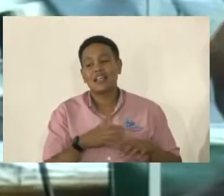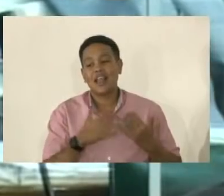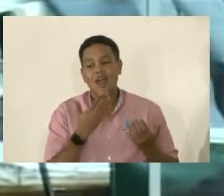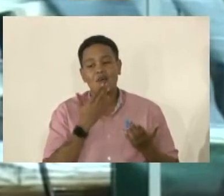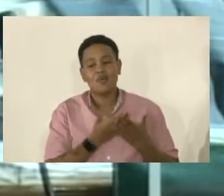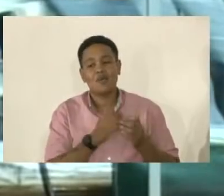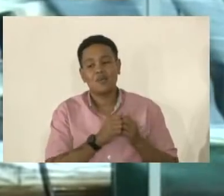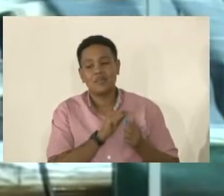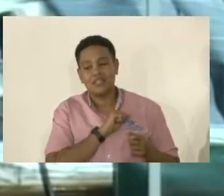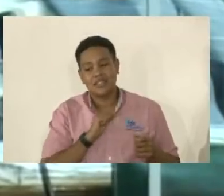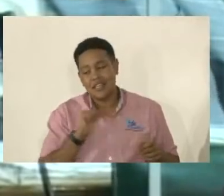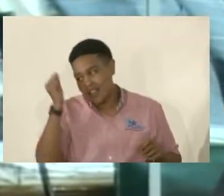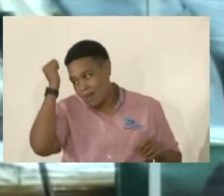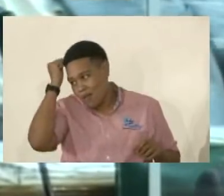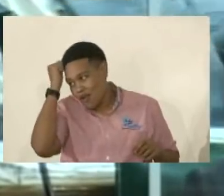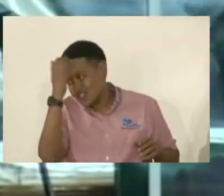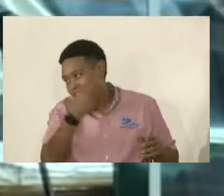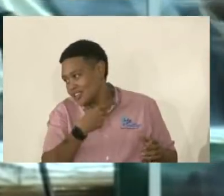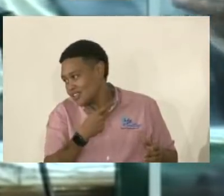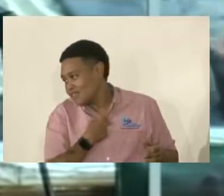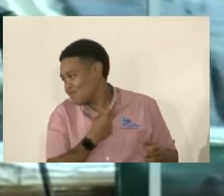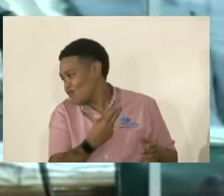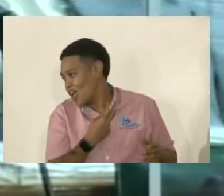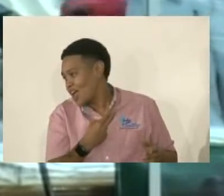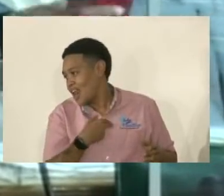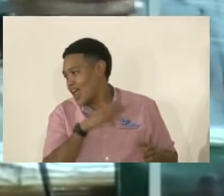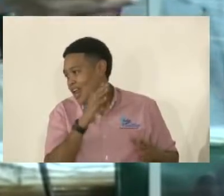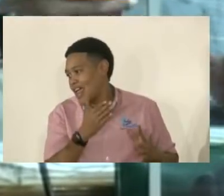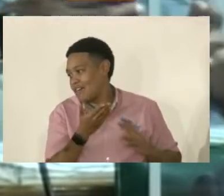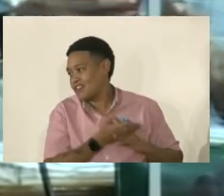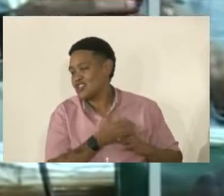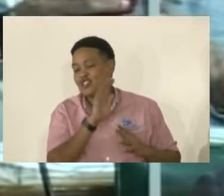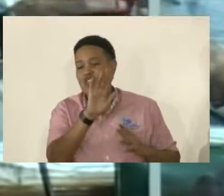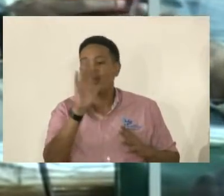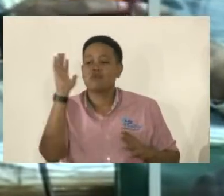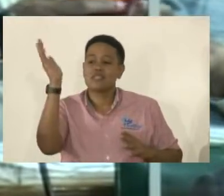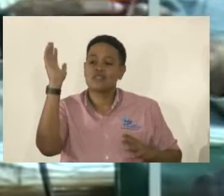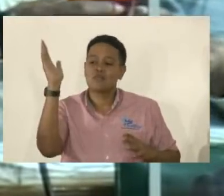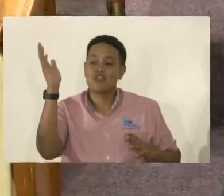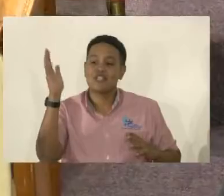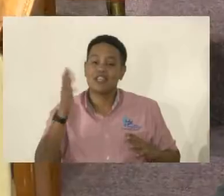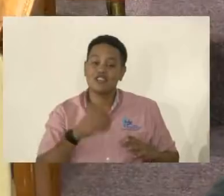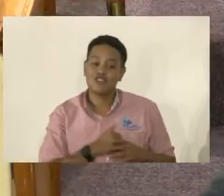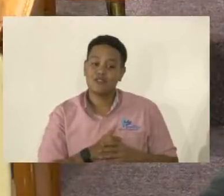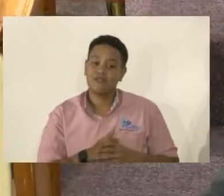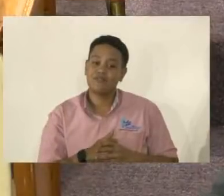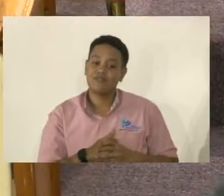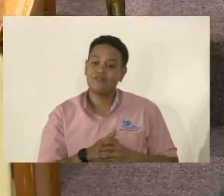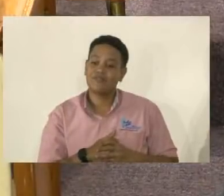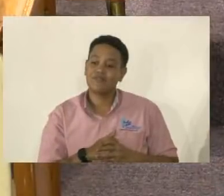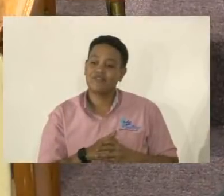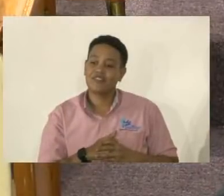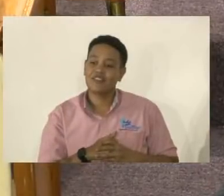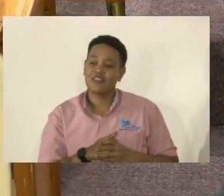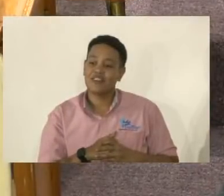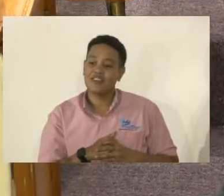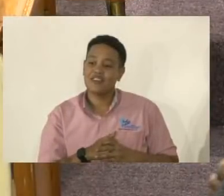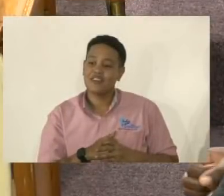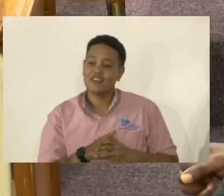Bunting. And I never disturb his presentations, President. I am sure ready